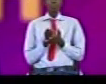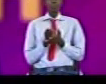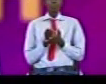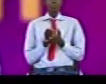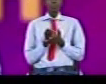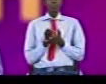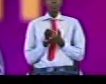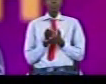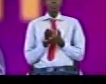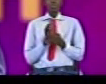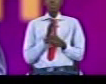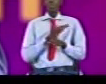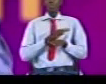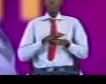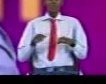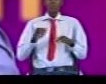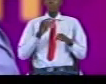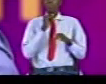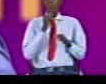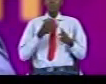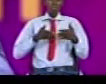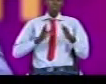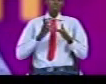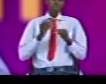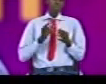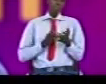Don't disallow the truth.